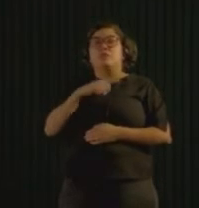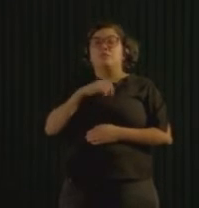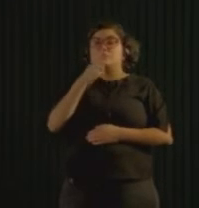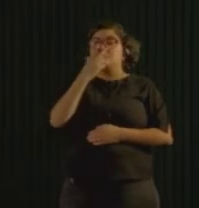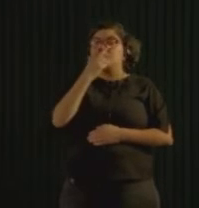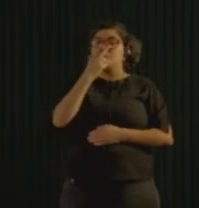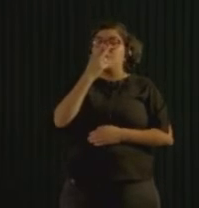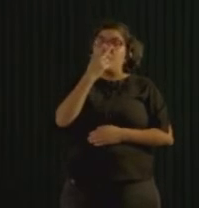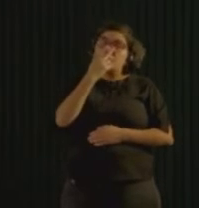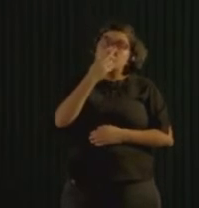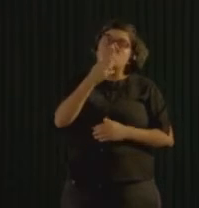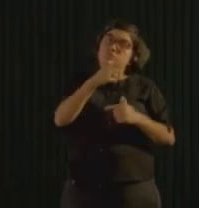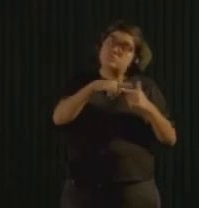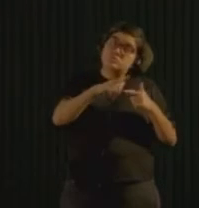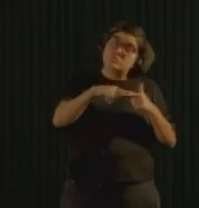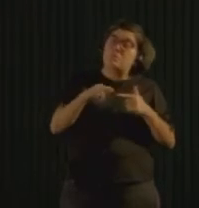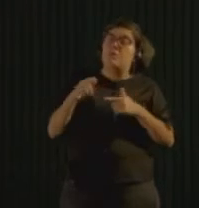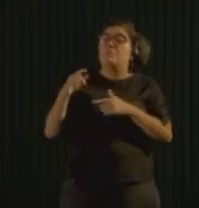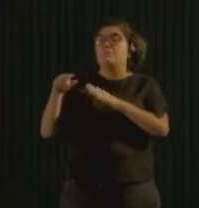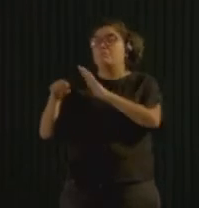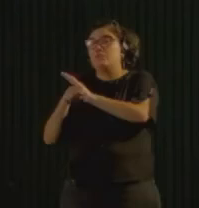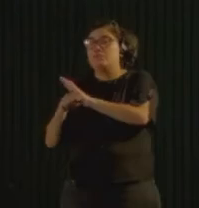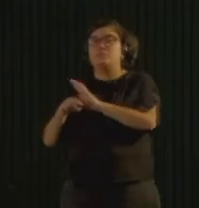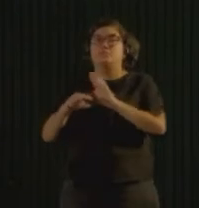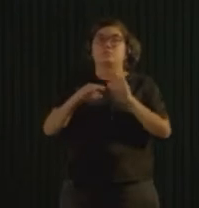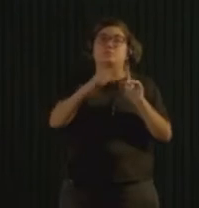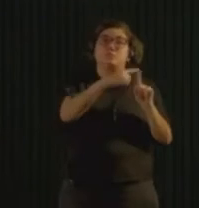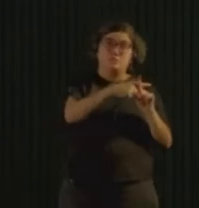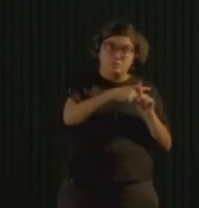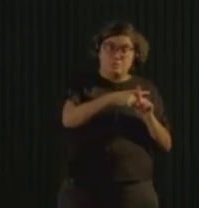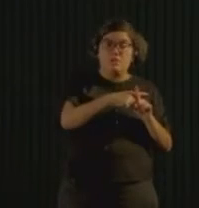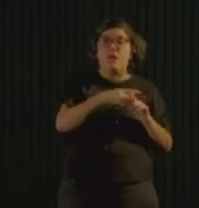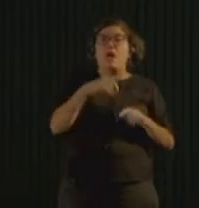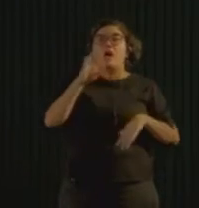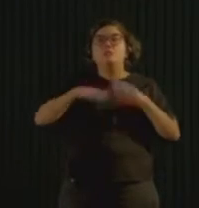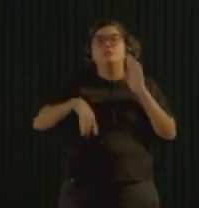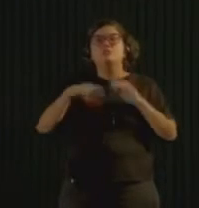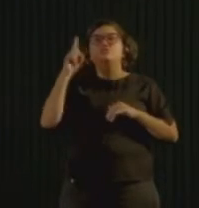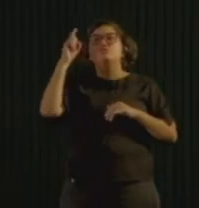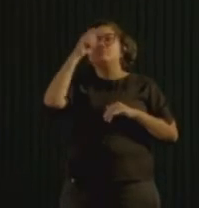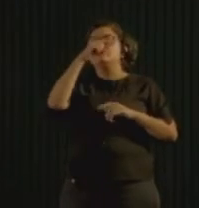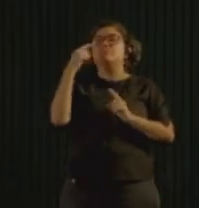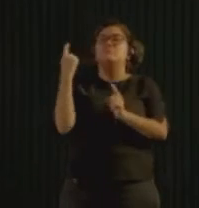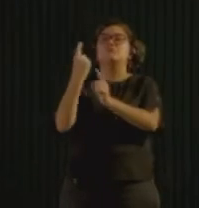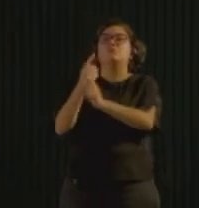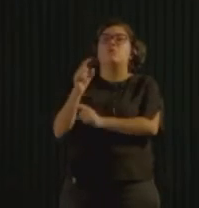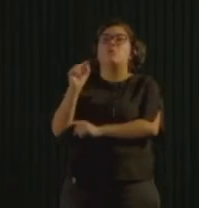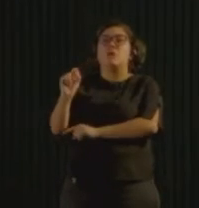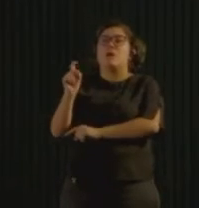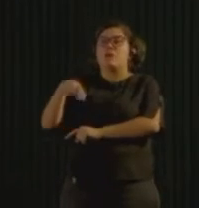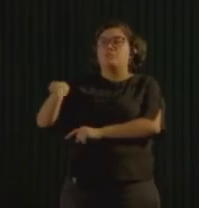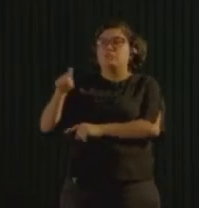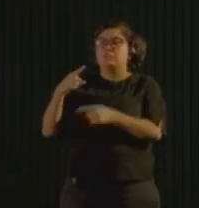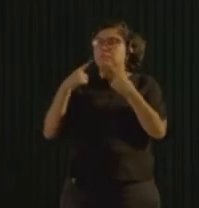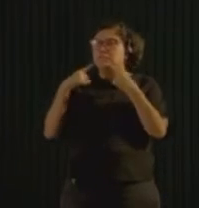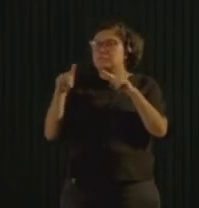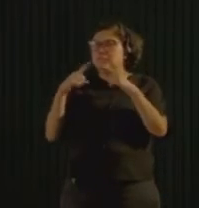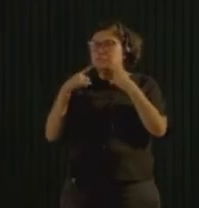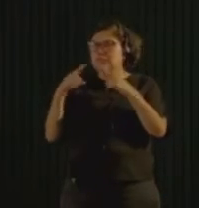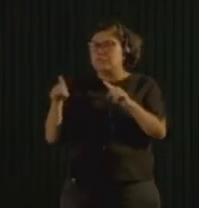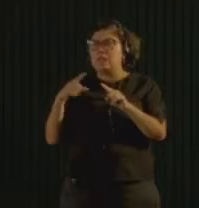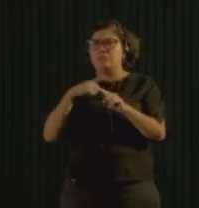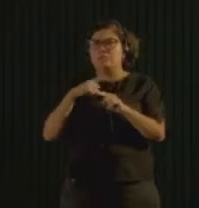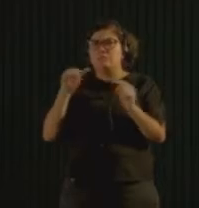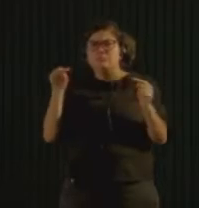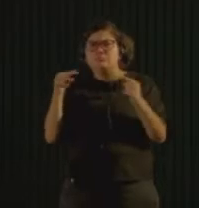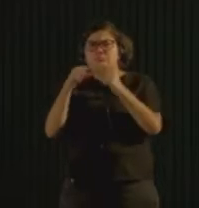question directly, it's sometimes hard to know if that green claim is credible or if it's even important, right? So it